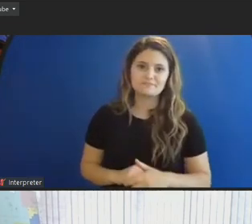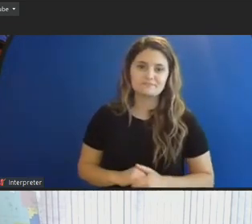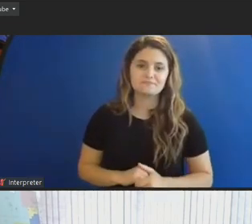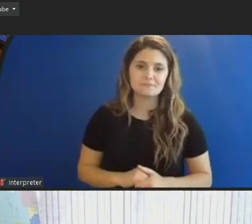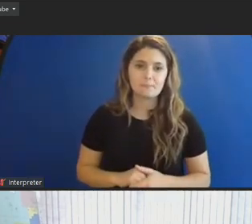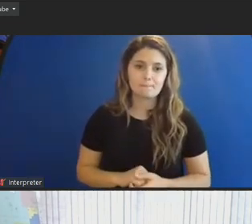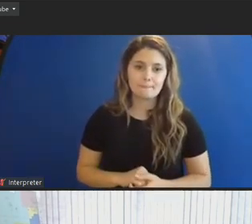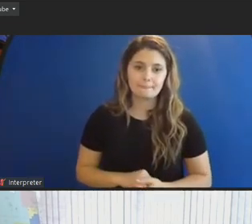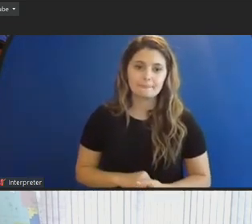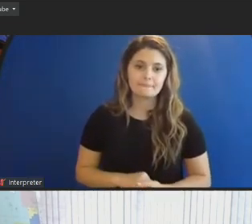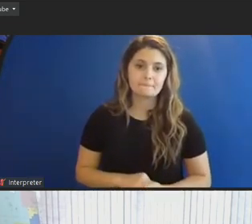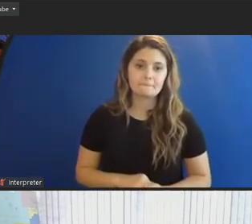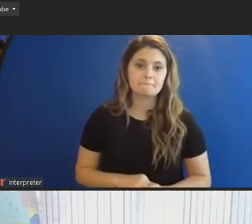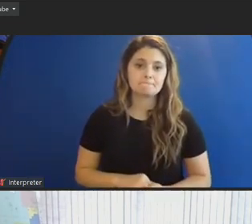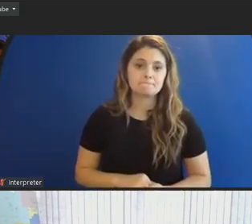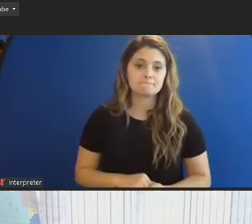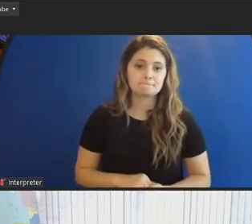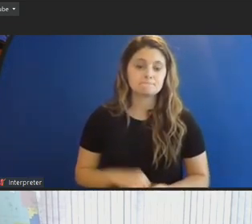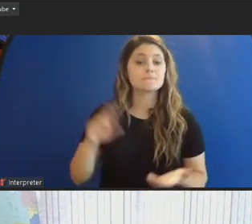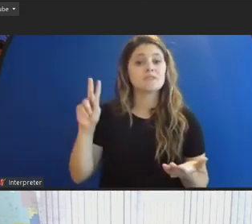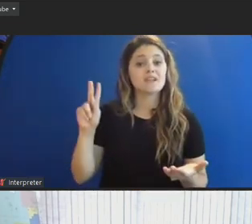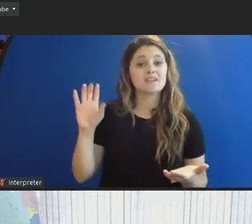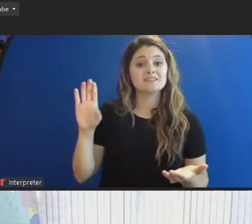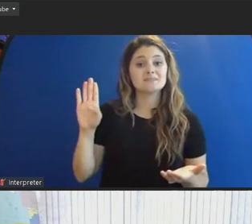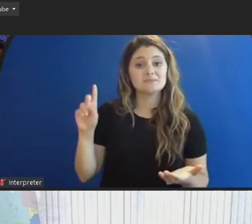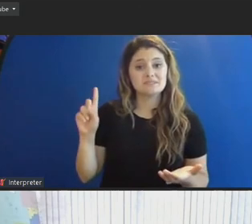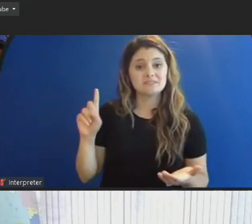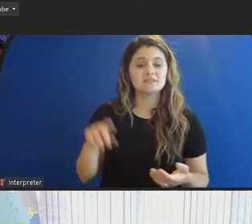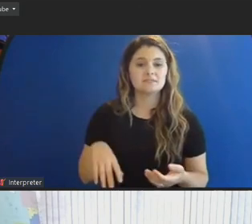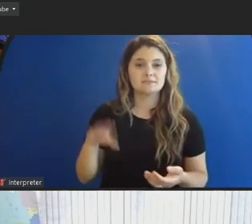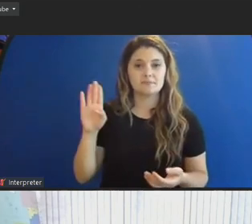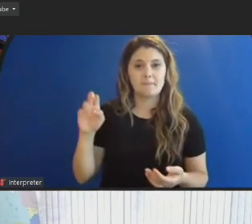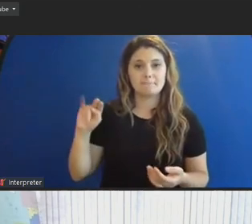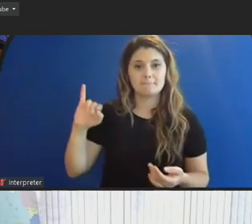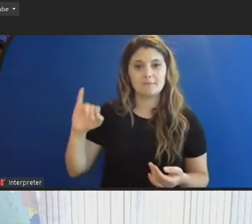Okay. And today representing KCBD, we have Benji Sneed.